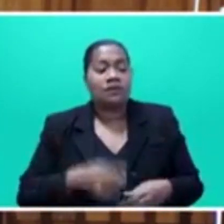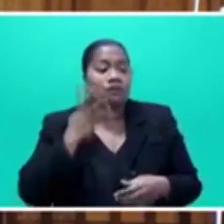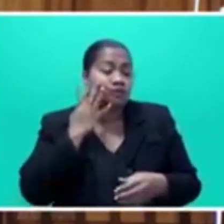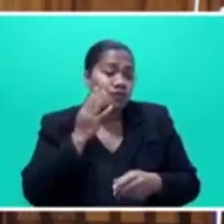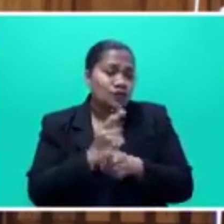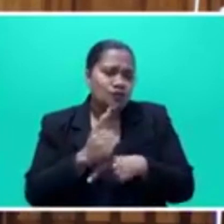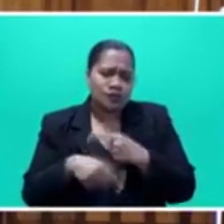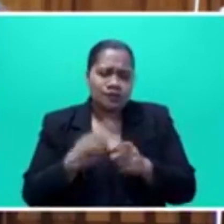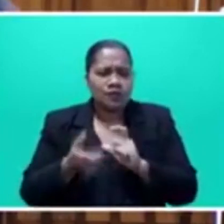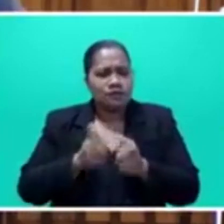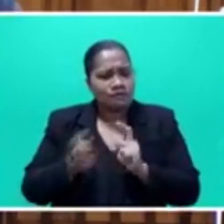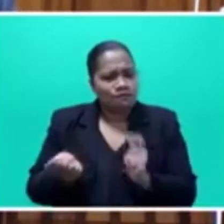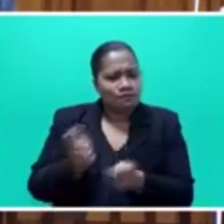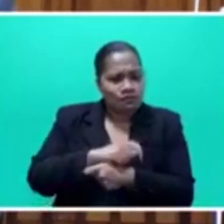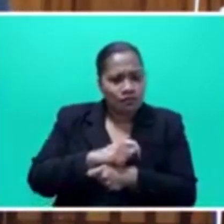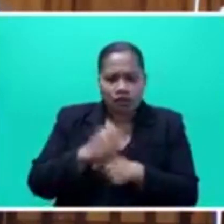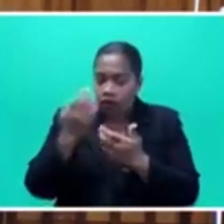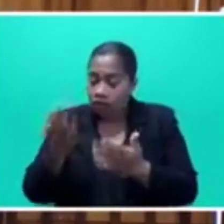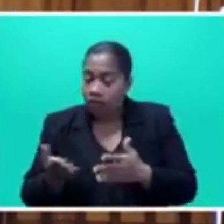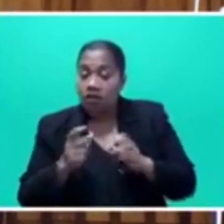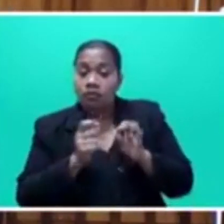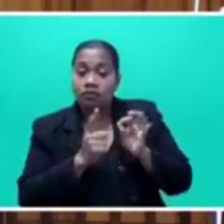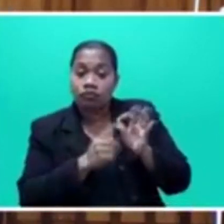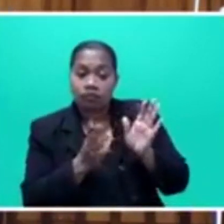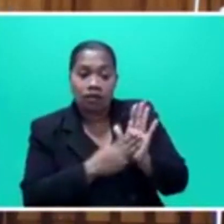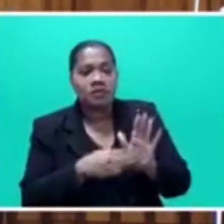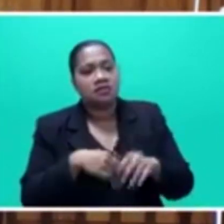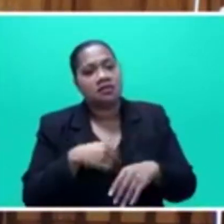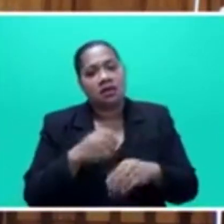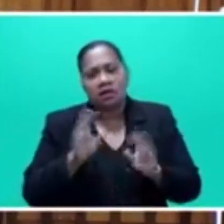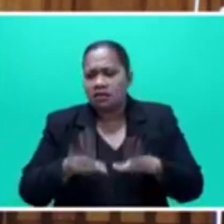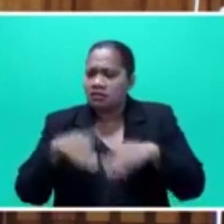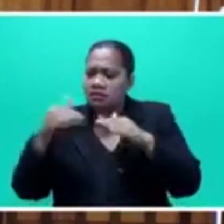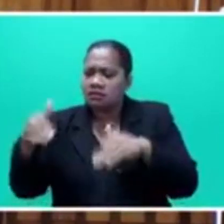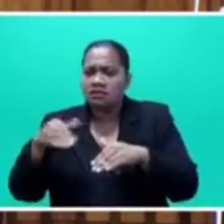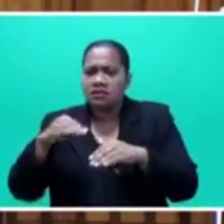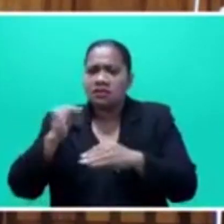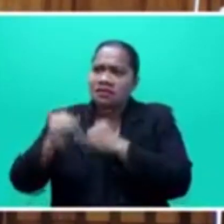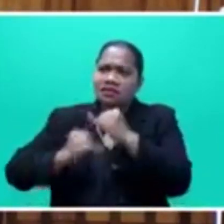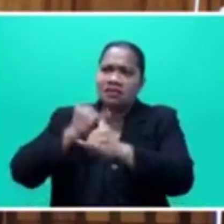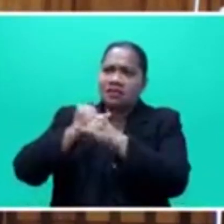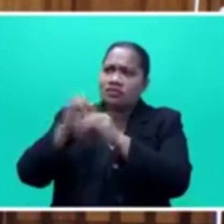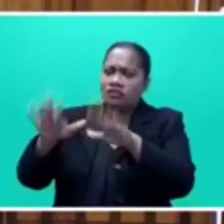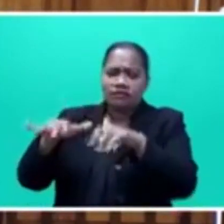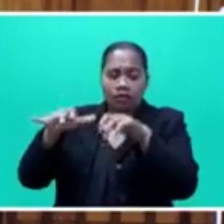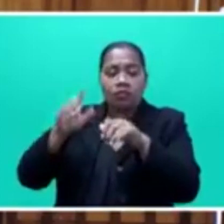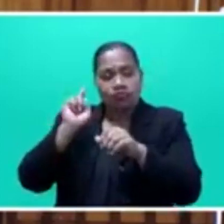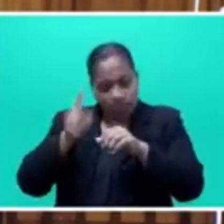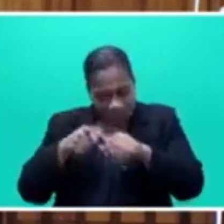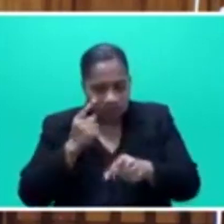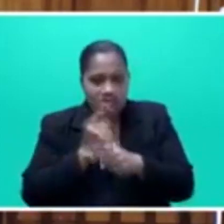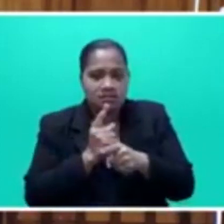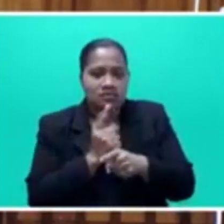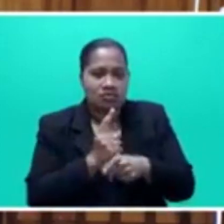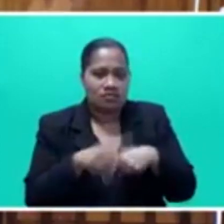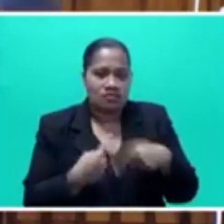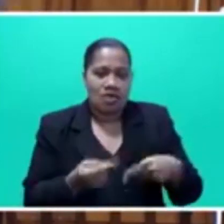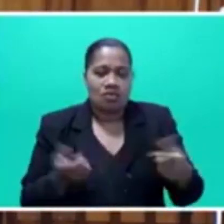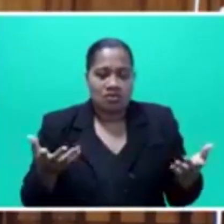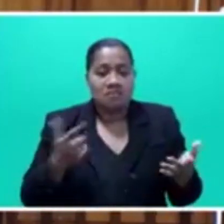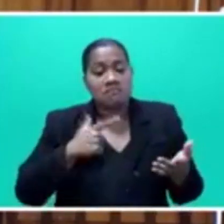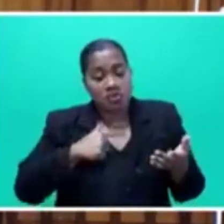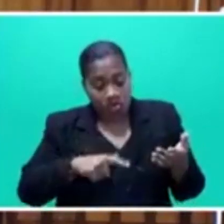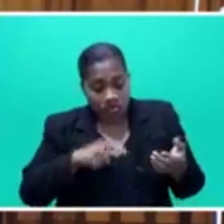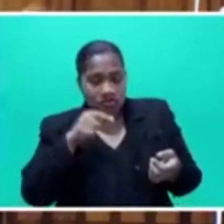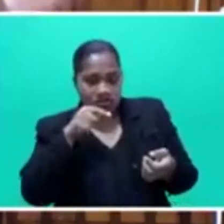climate change, when the Honorable Prime Minister goes and participates in international fora, these are the things we talk about. Because of this,